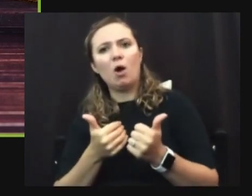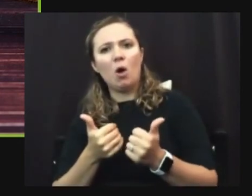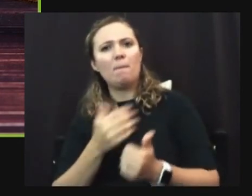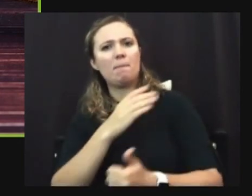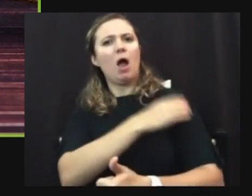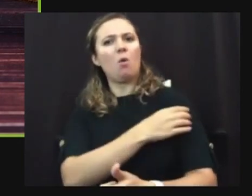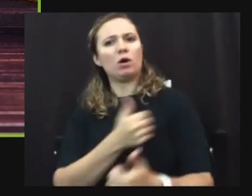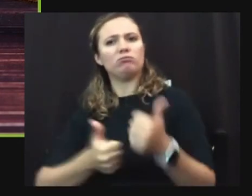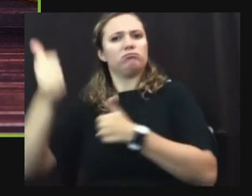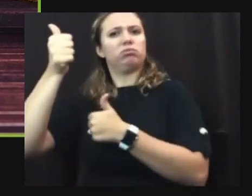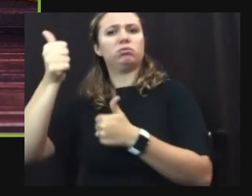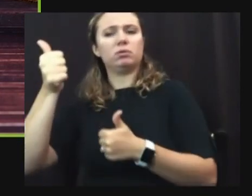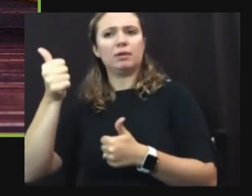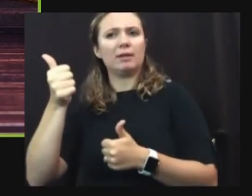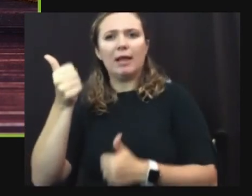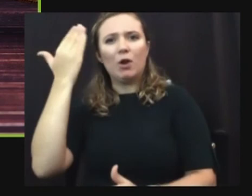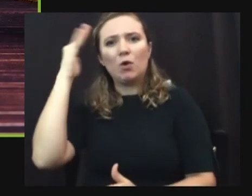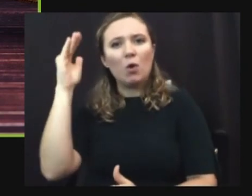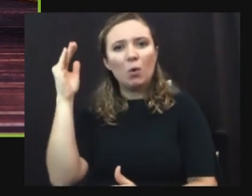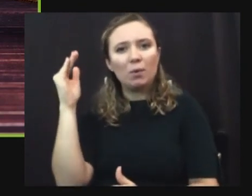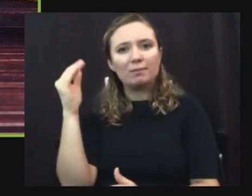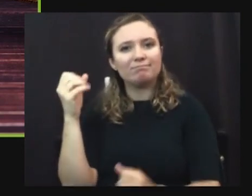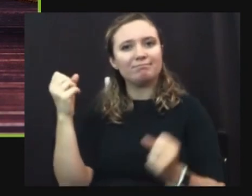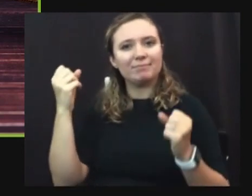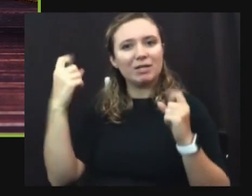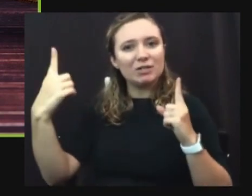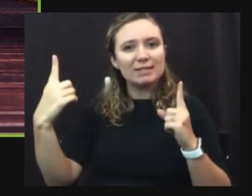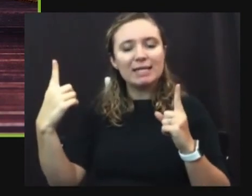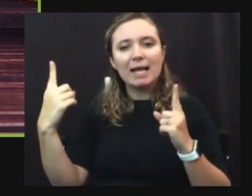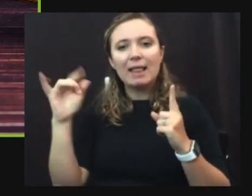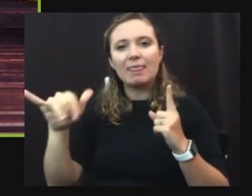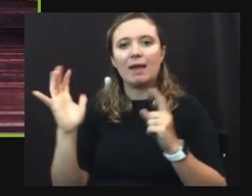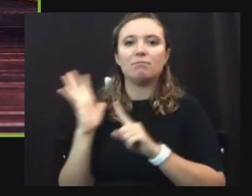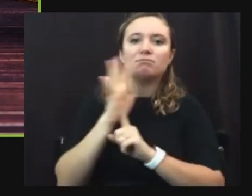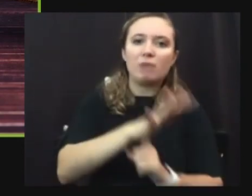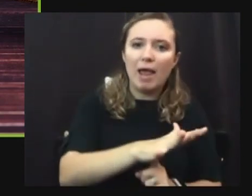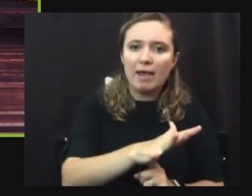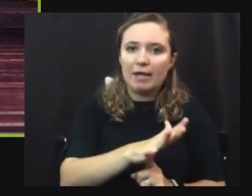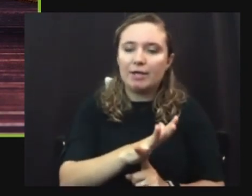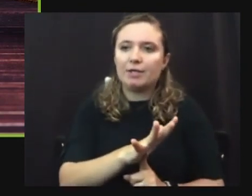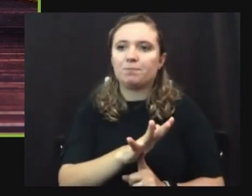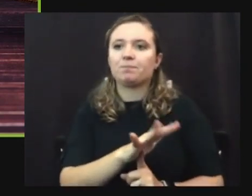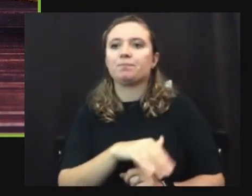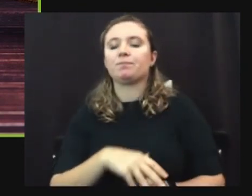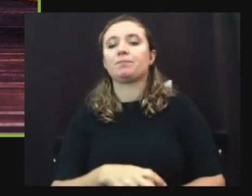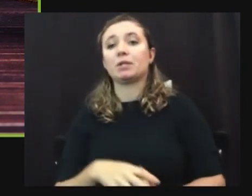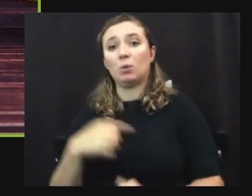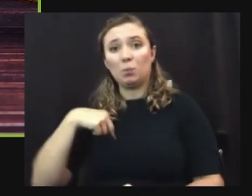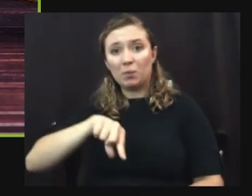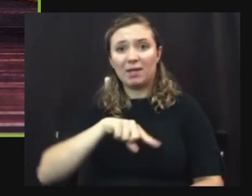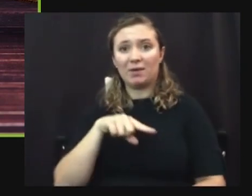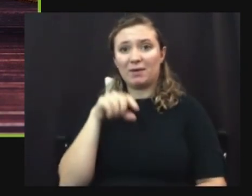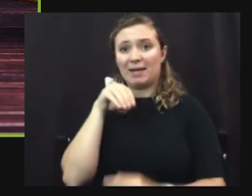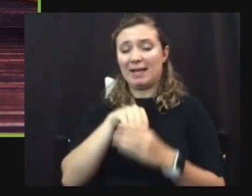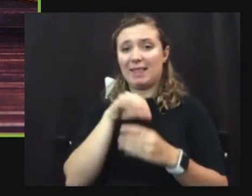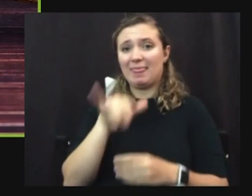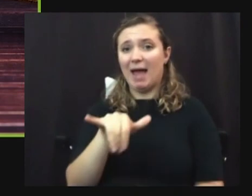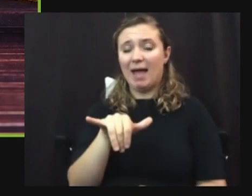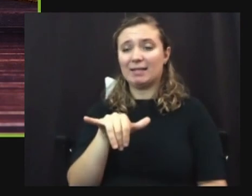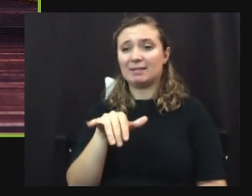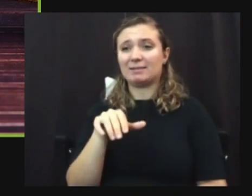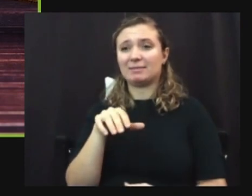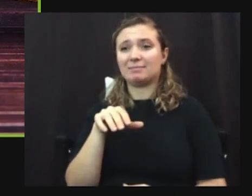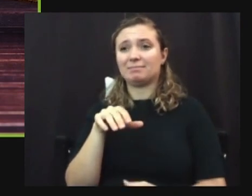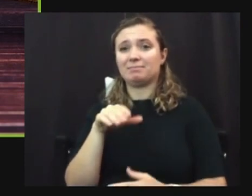of oppressions. And this is where we are as autistic people. We are kept in this power imbalance